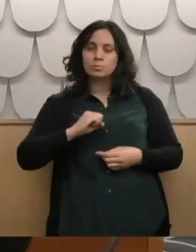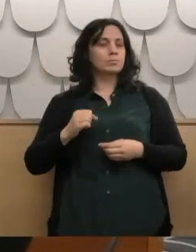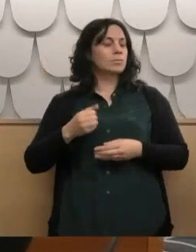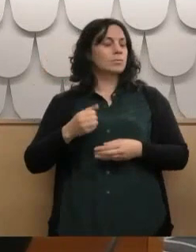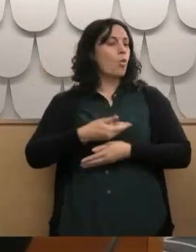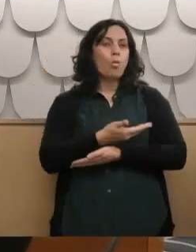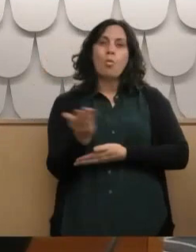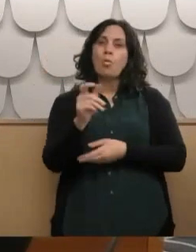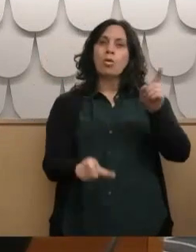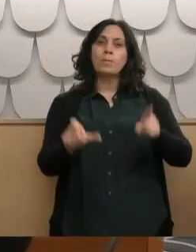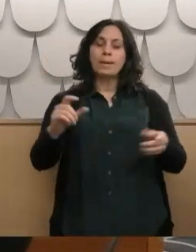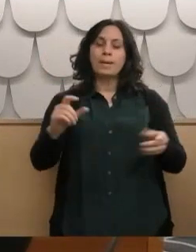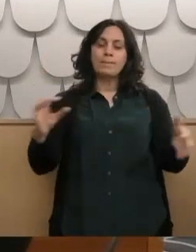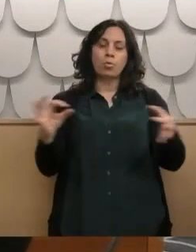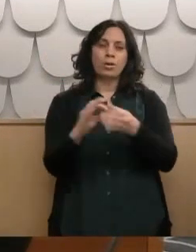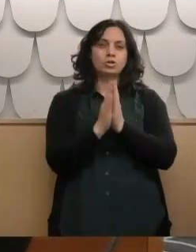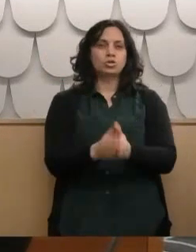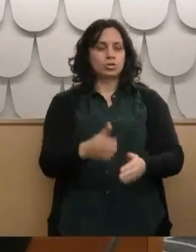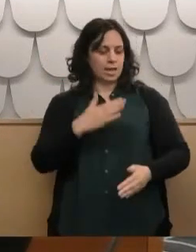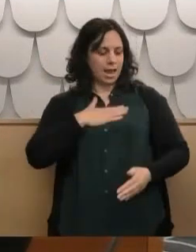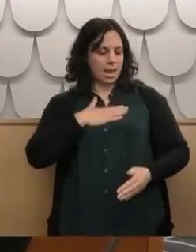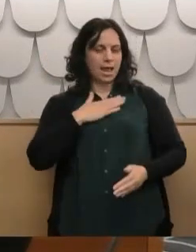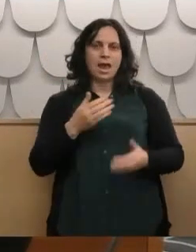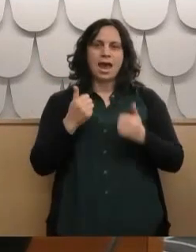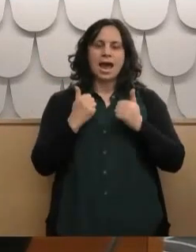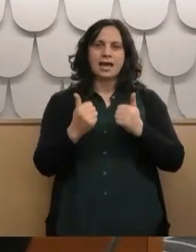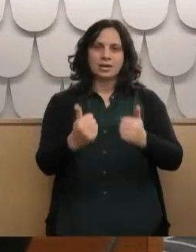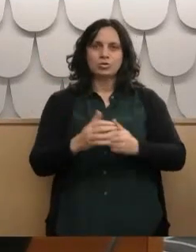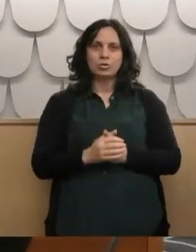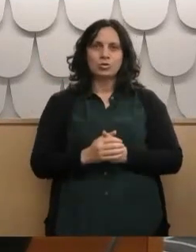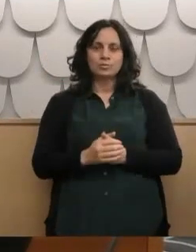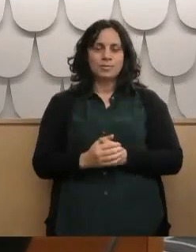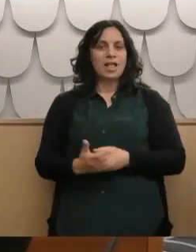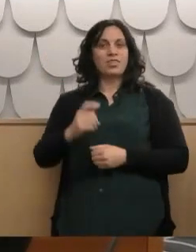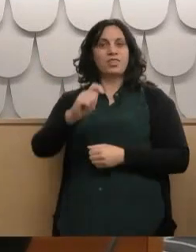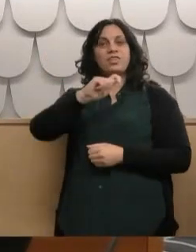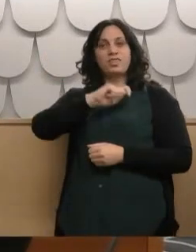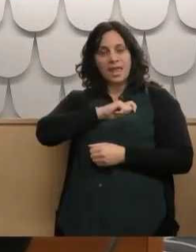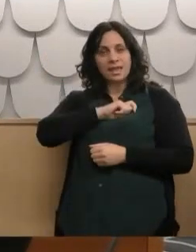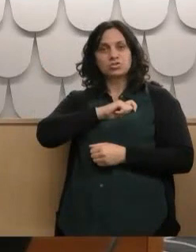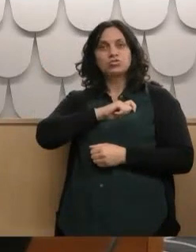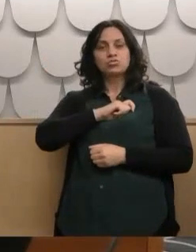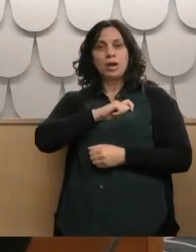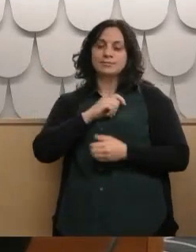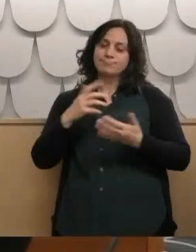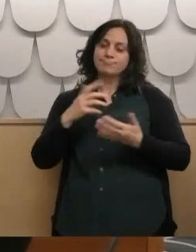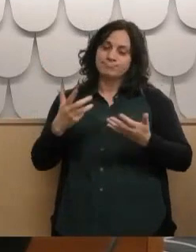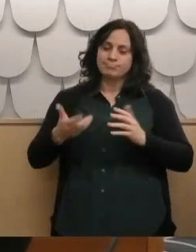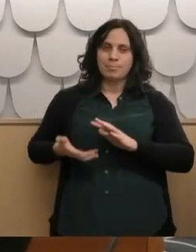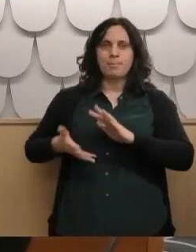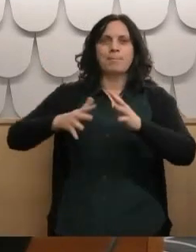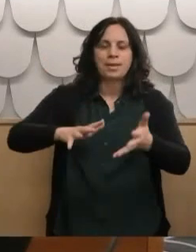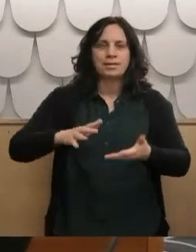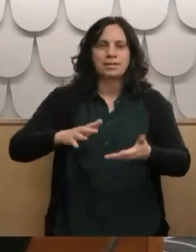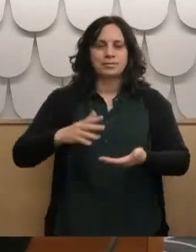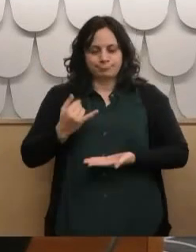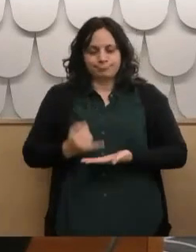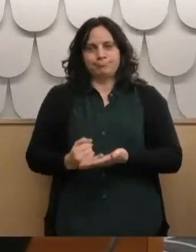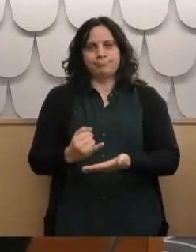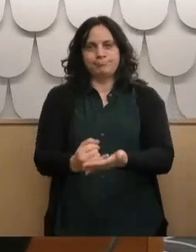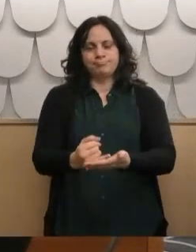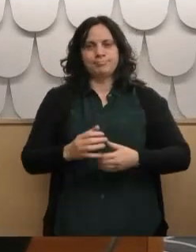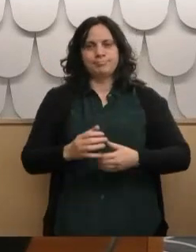at heart that contributed to the failure to address our mistakes sooner. They were not